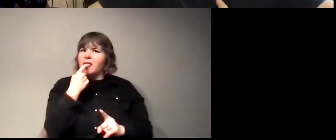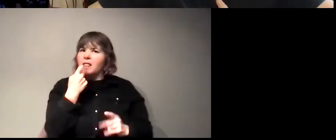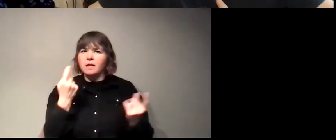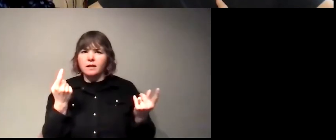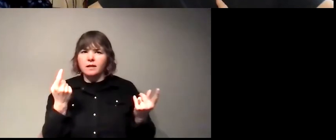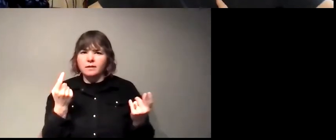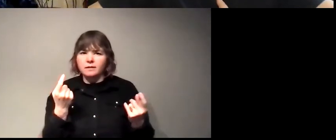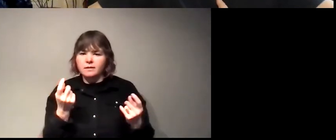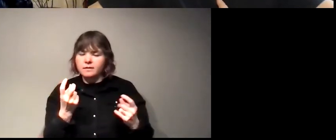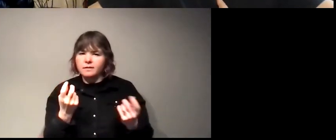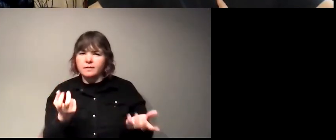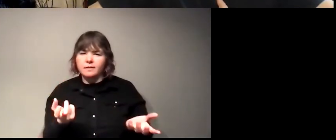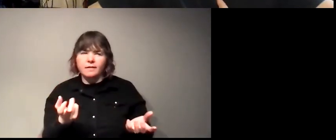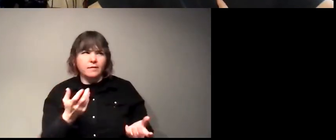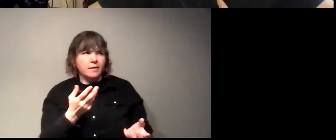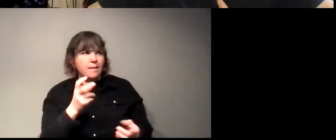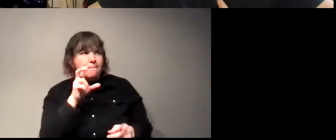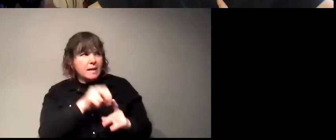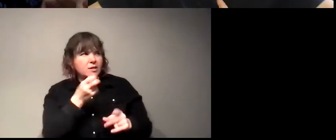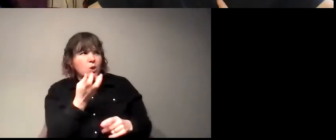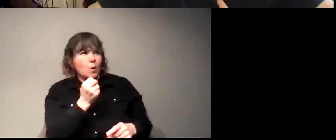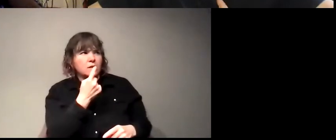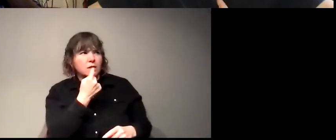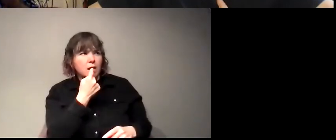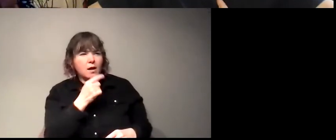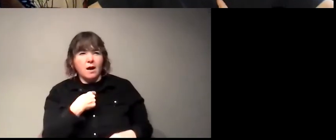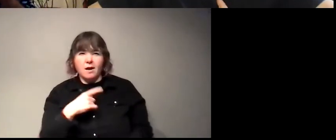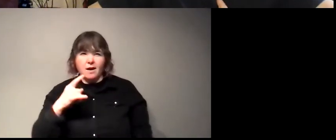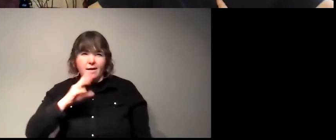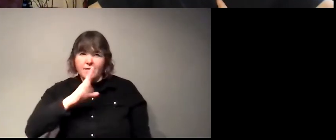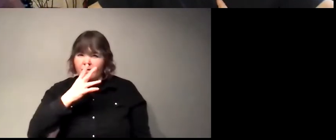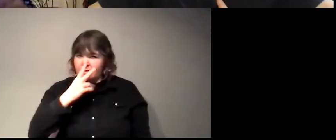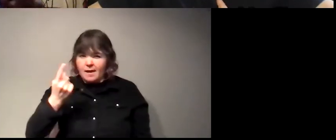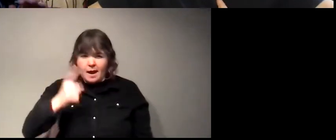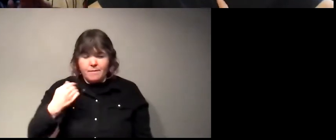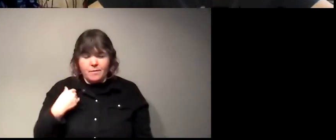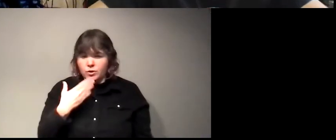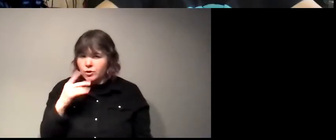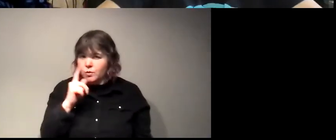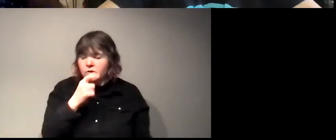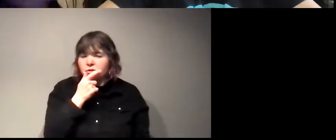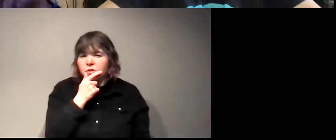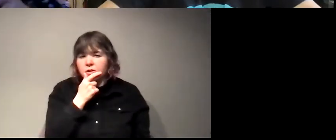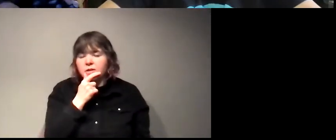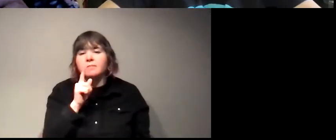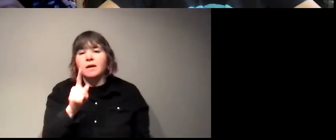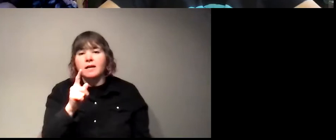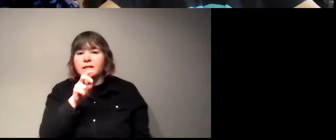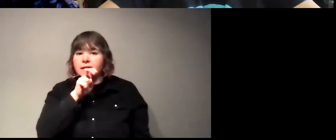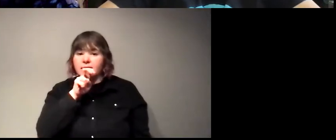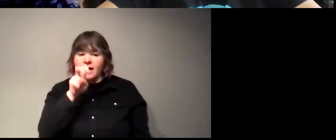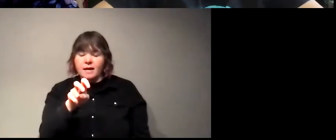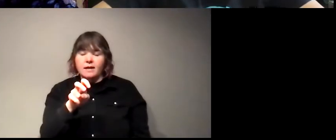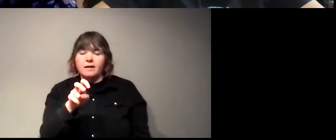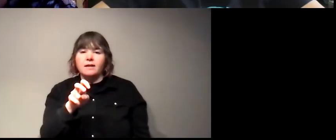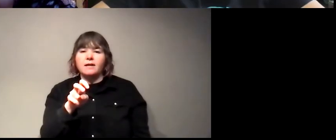If it bites its own tongue? That's a great question. I have never seen that happen before, but a snake